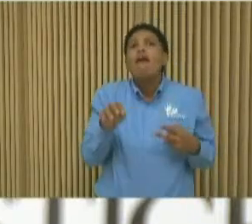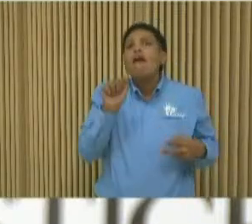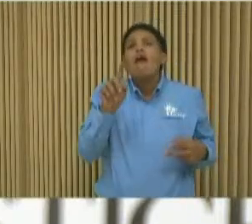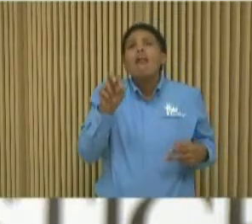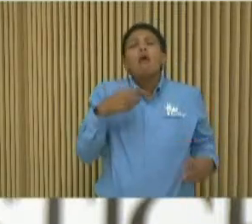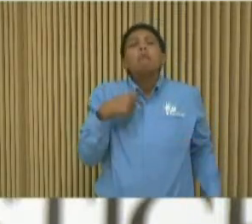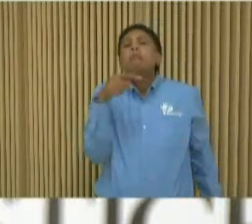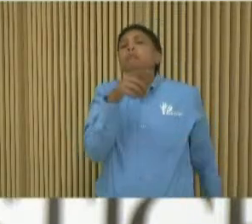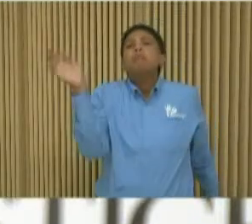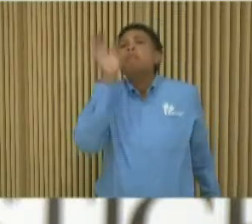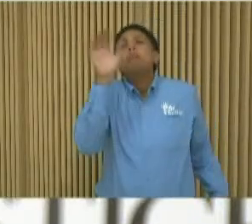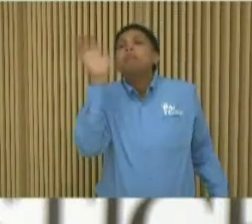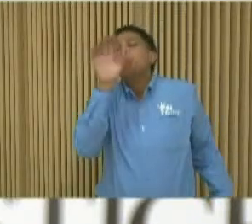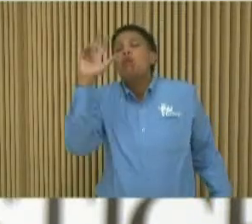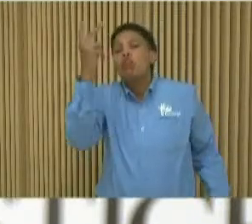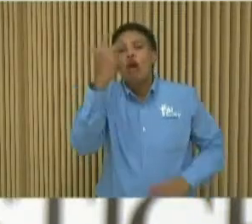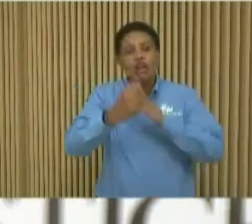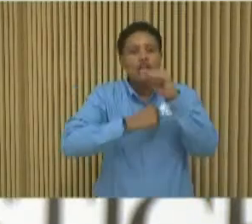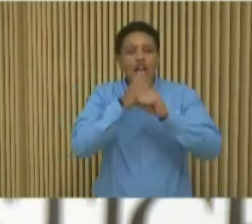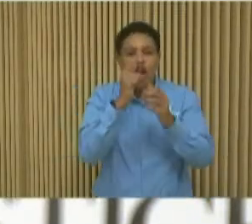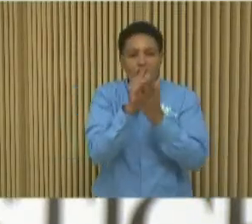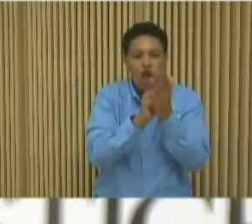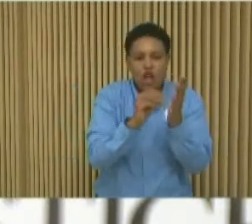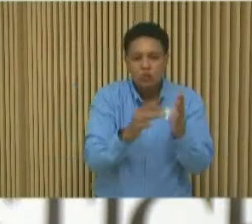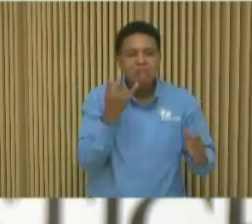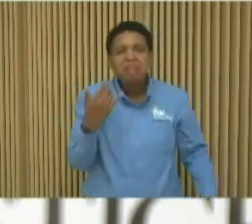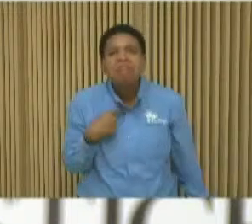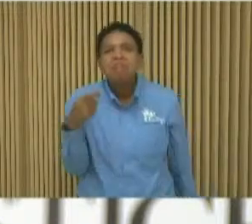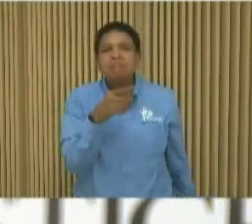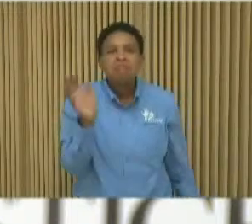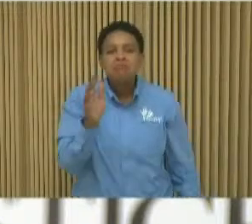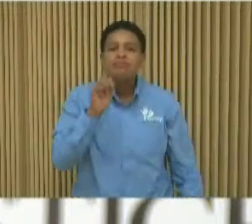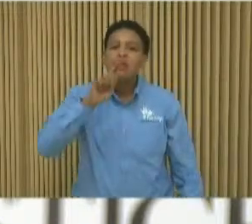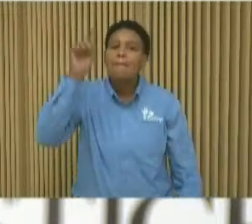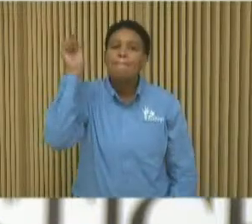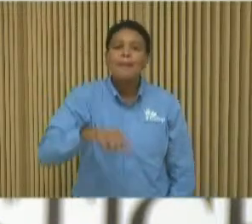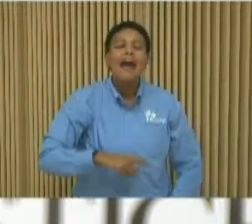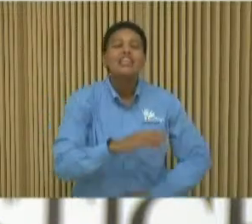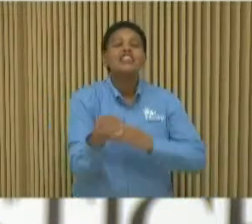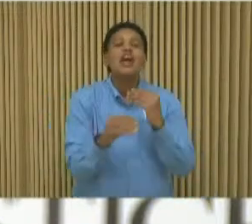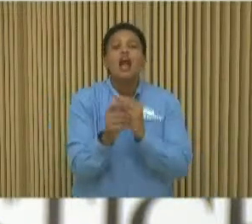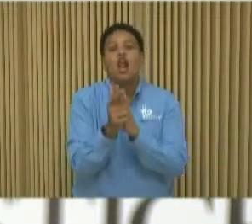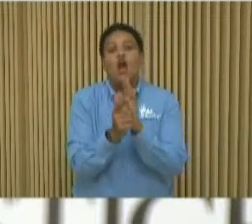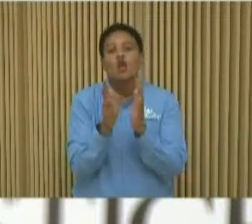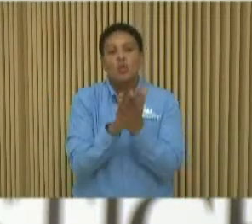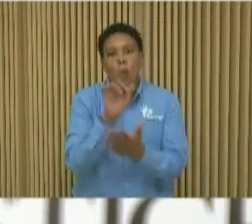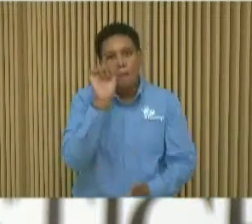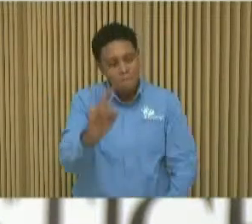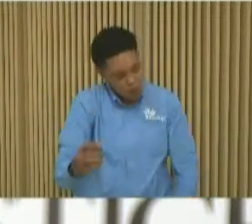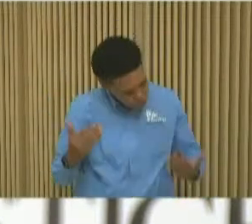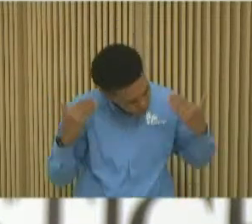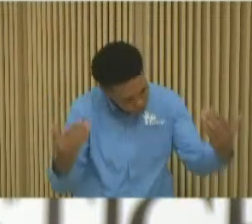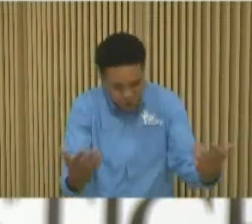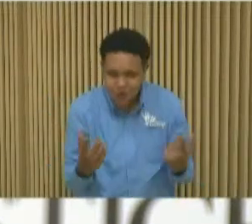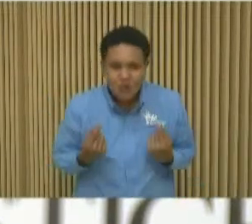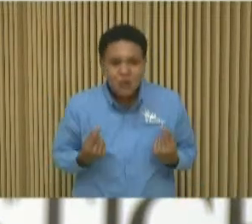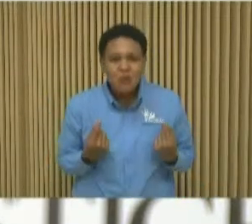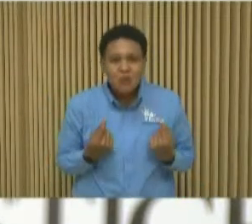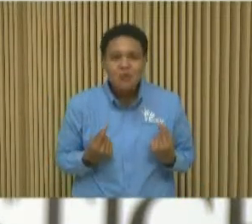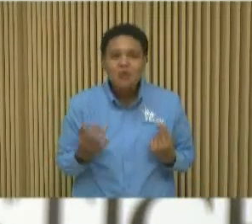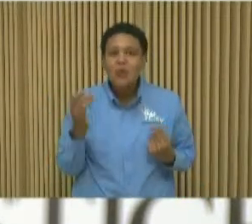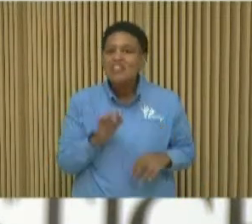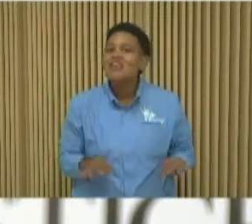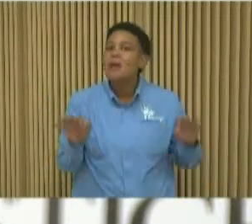that option at that time, then it is mandatory at law school. So we find it very important to